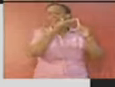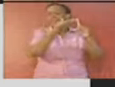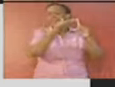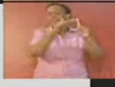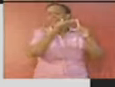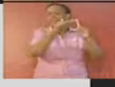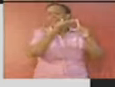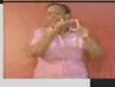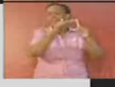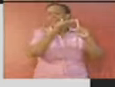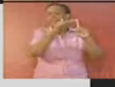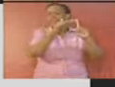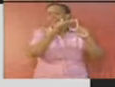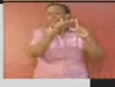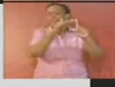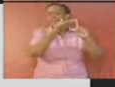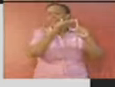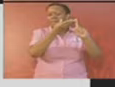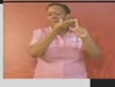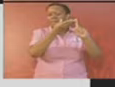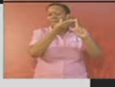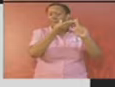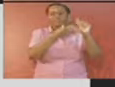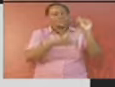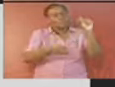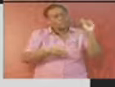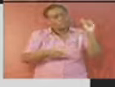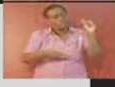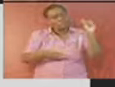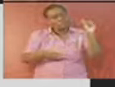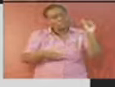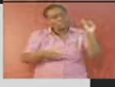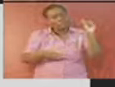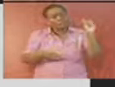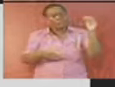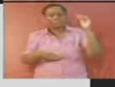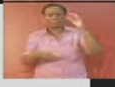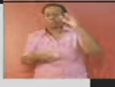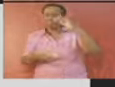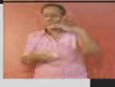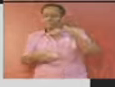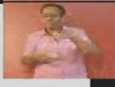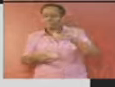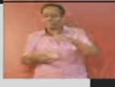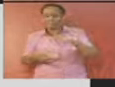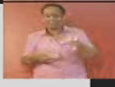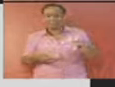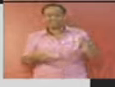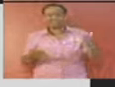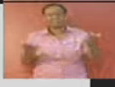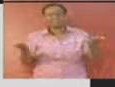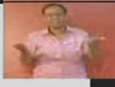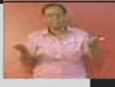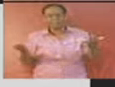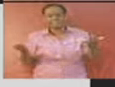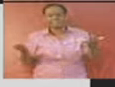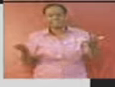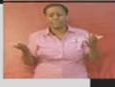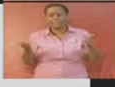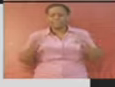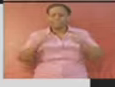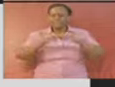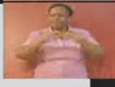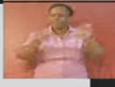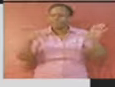spark, that little spark, right? And that is what we are scared about